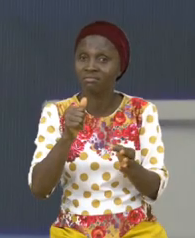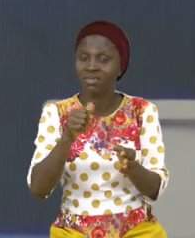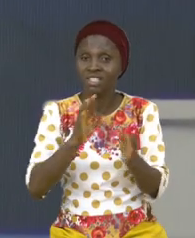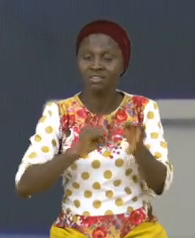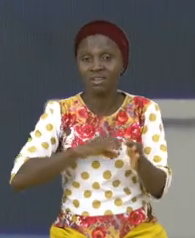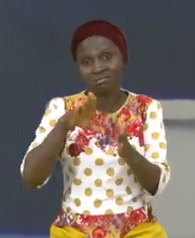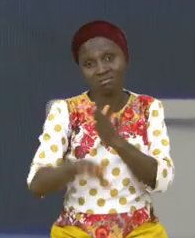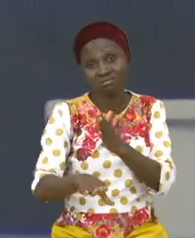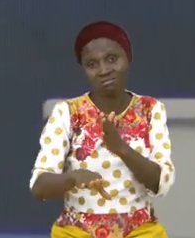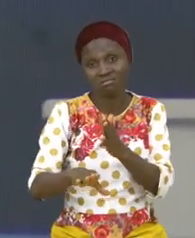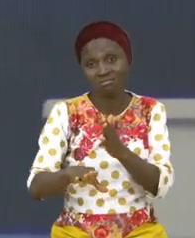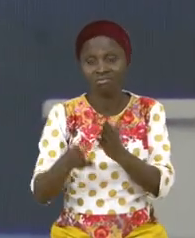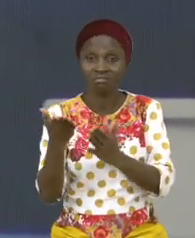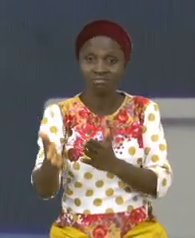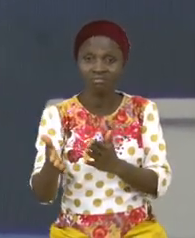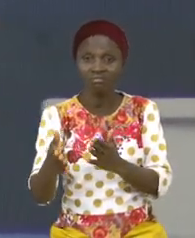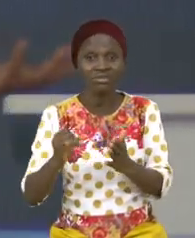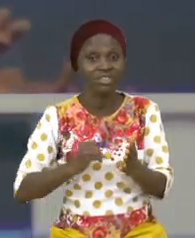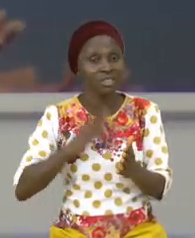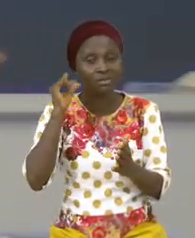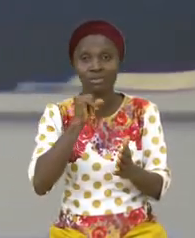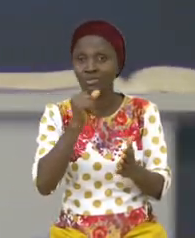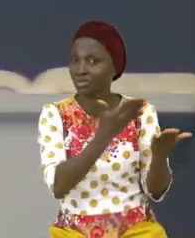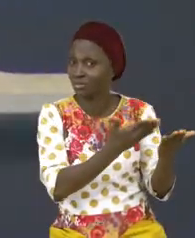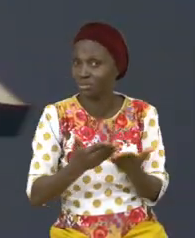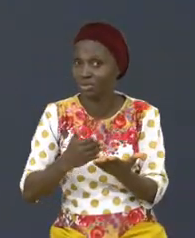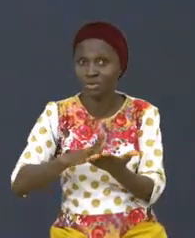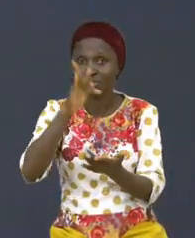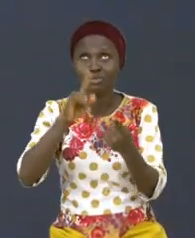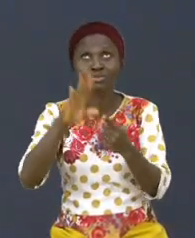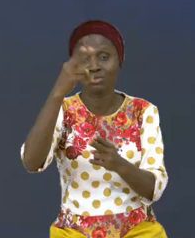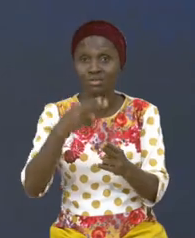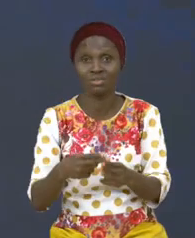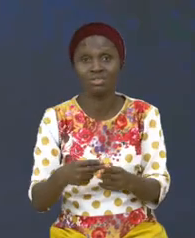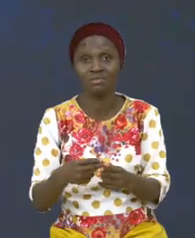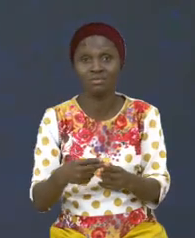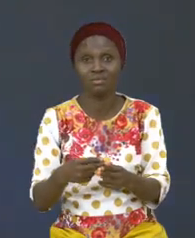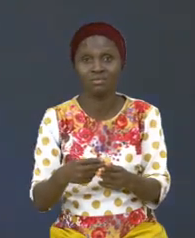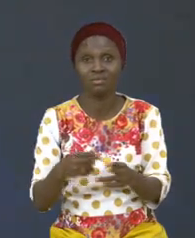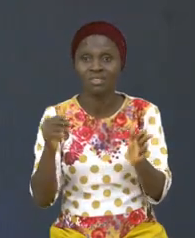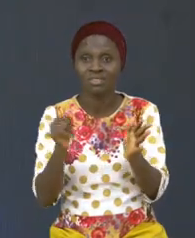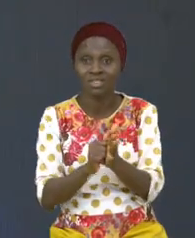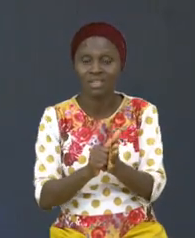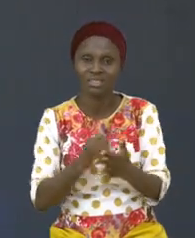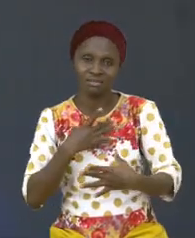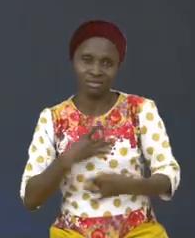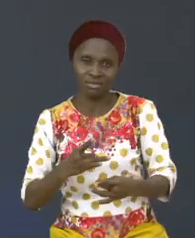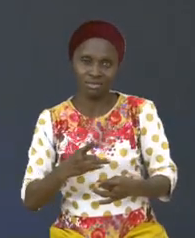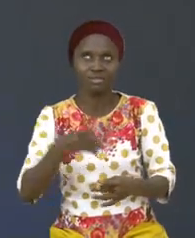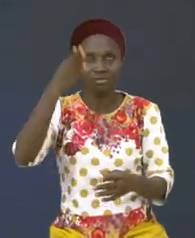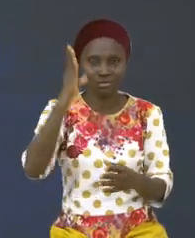down there, I will not bring honor and glory to your name. That interests the Lord.